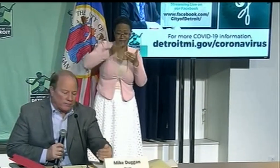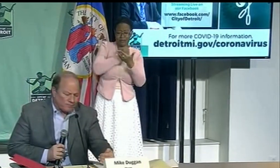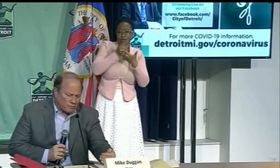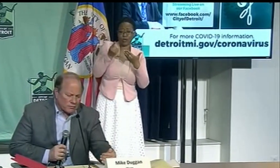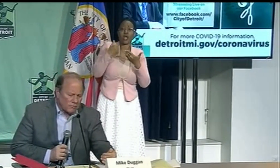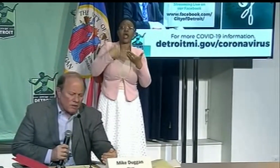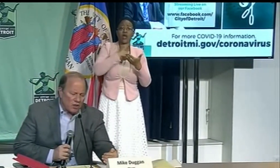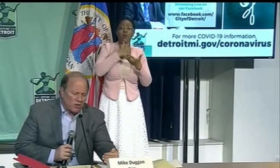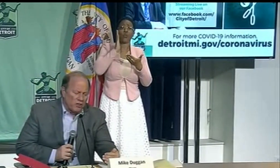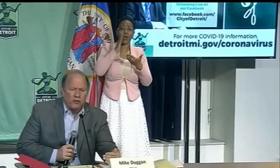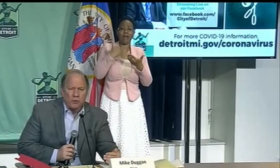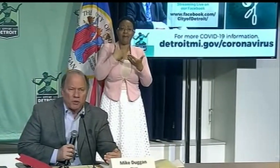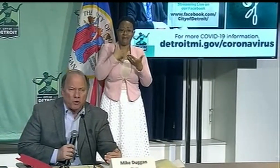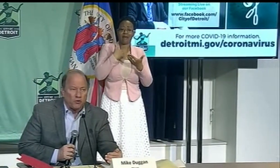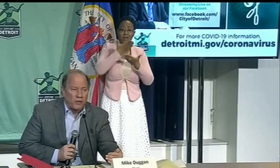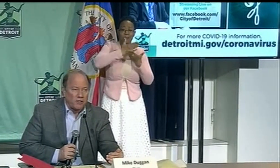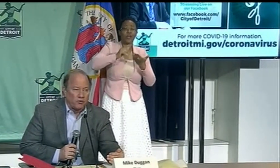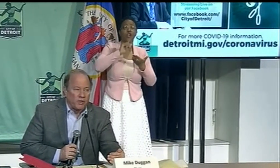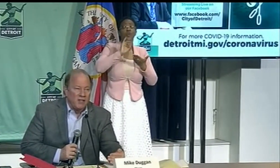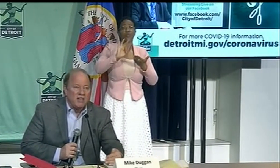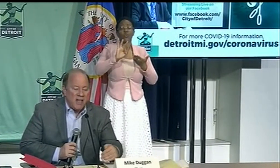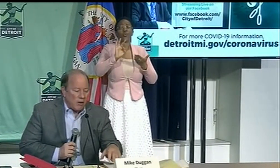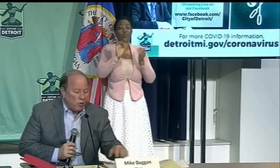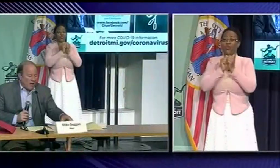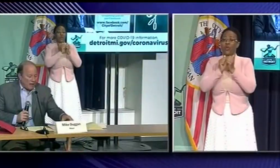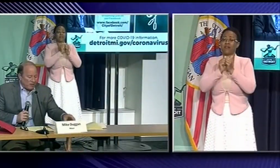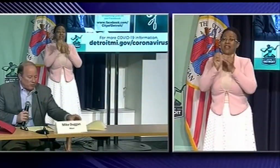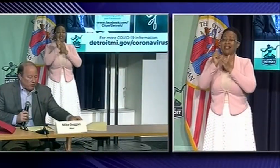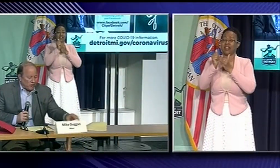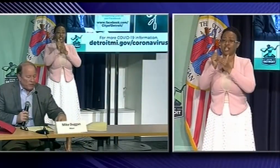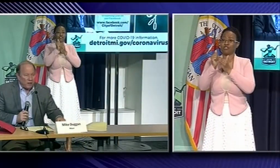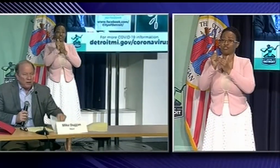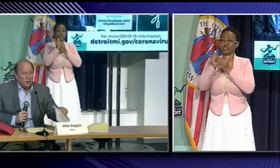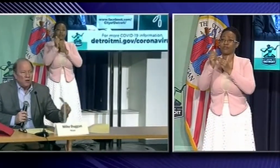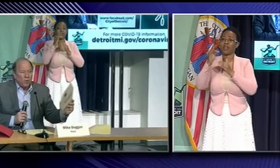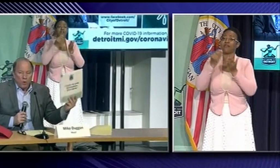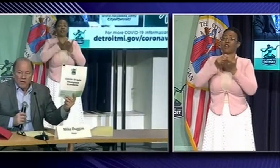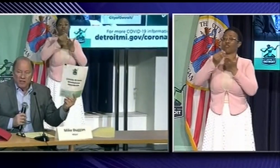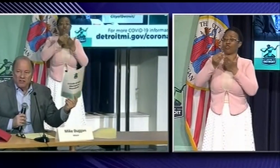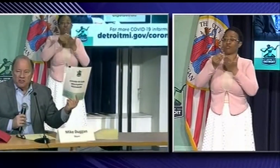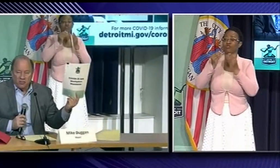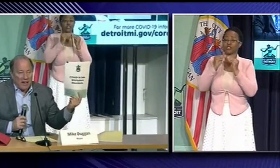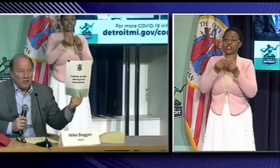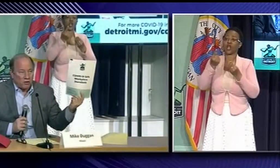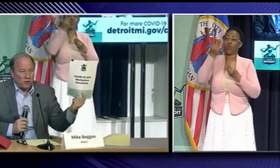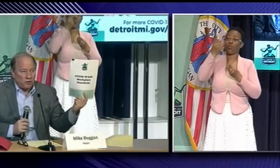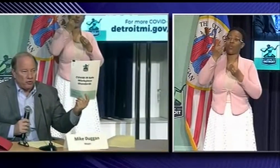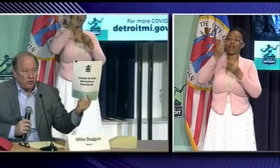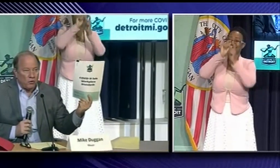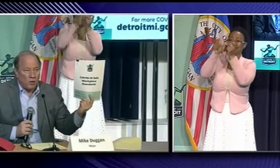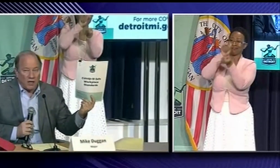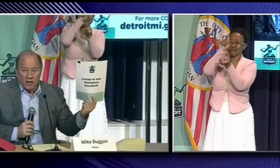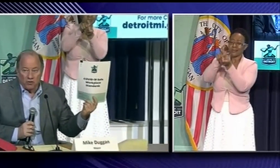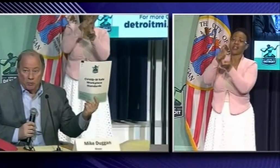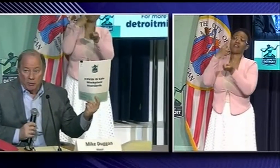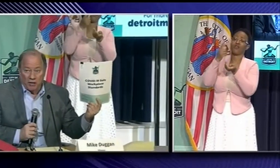with the leadership of the grocery industry. And we'll have a specific one of these that's tailored